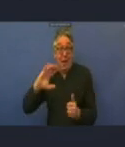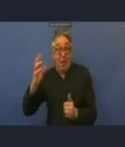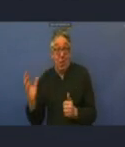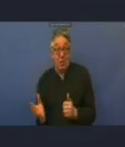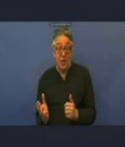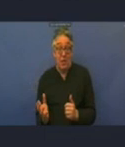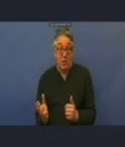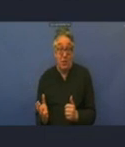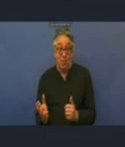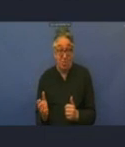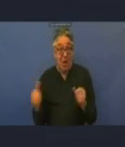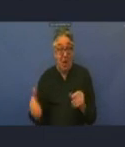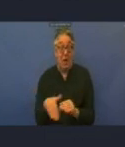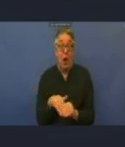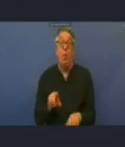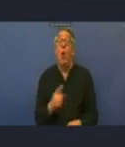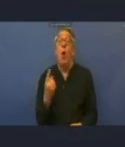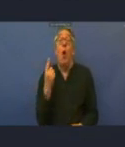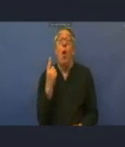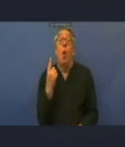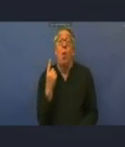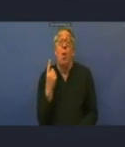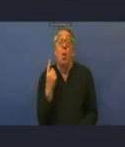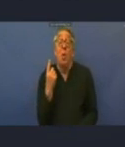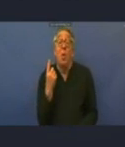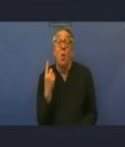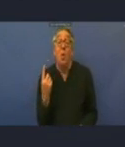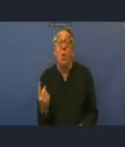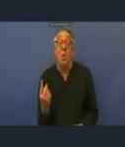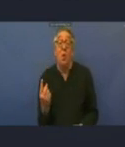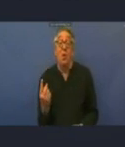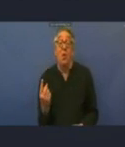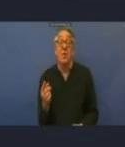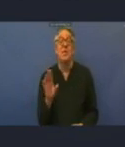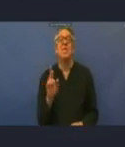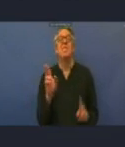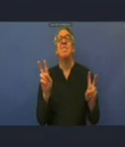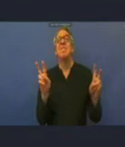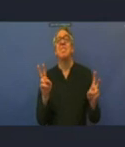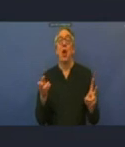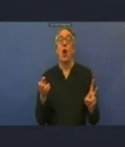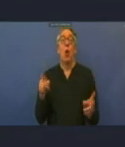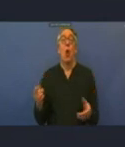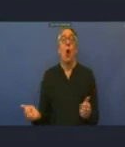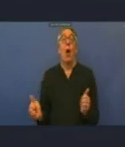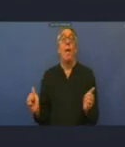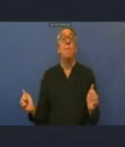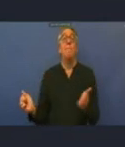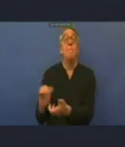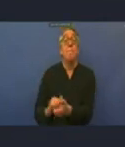limitation is that they cannot be in the minimum requirements for the eligibility. So in a partnership for cooperation, you must